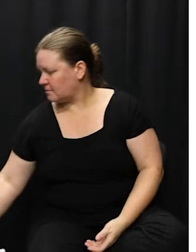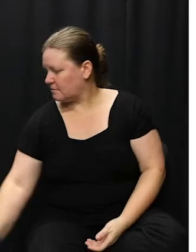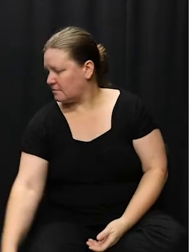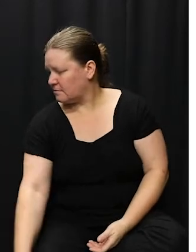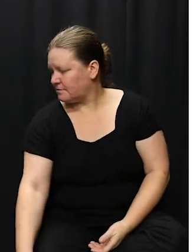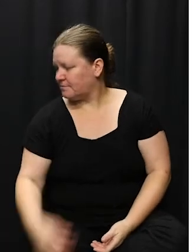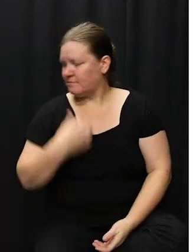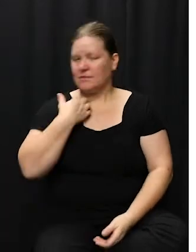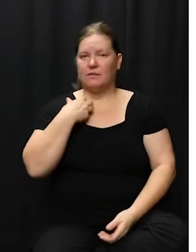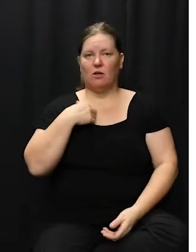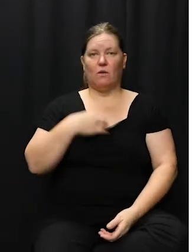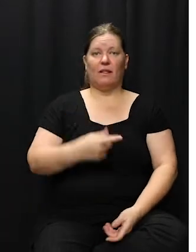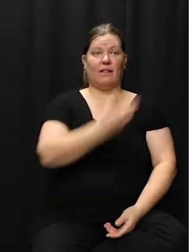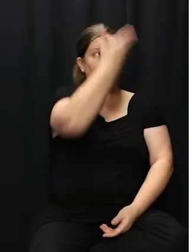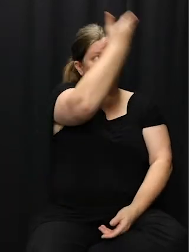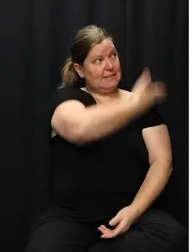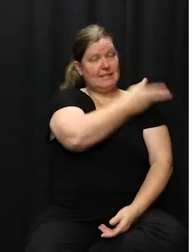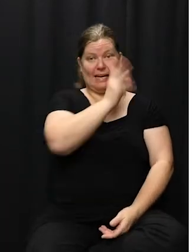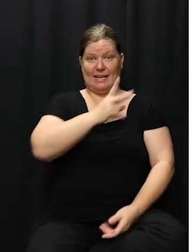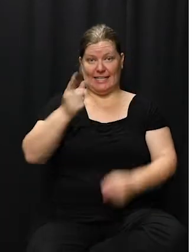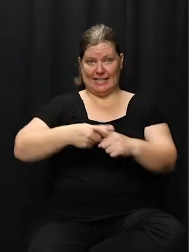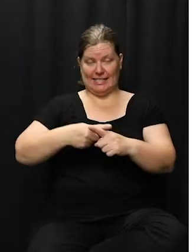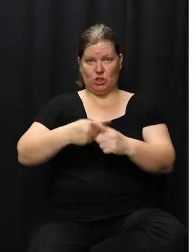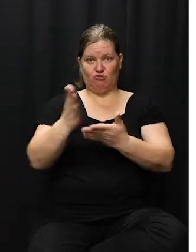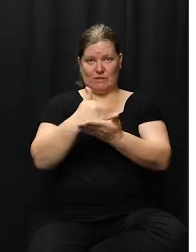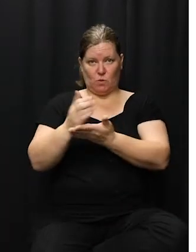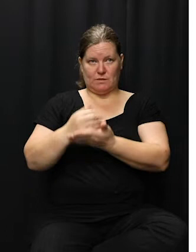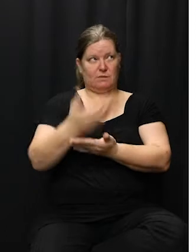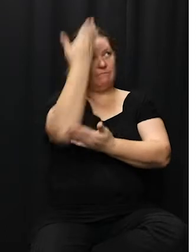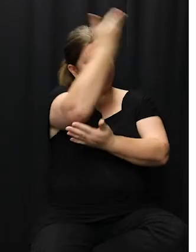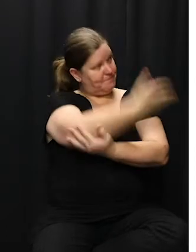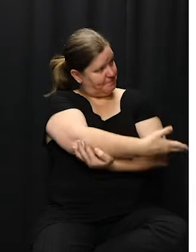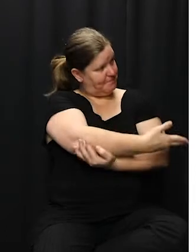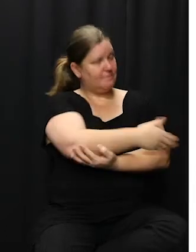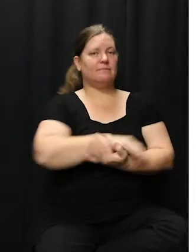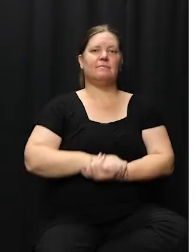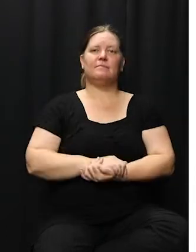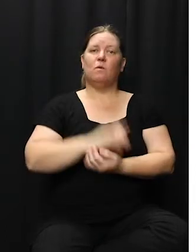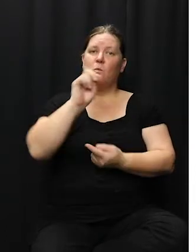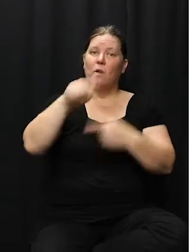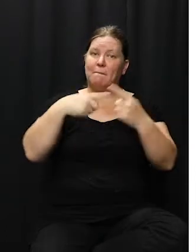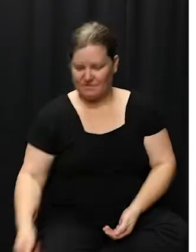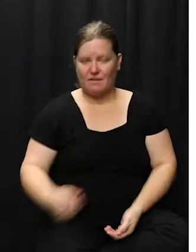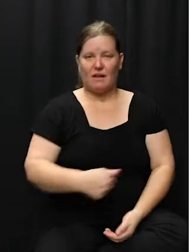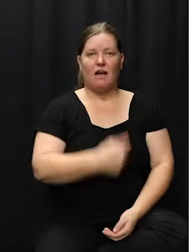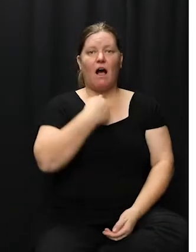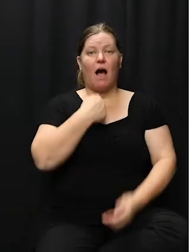So remember again, these are the resources that you use in English. Now, what about in